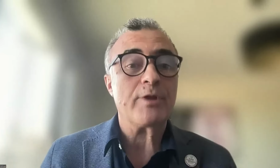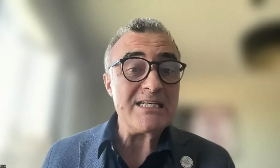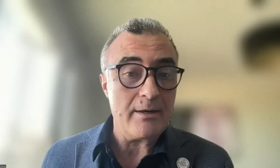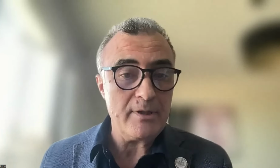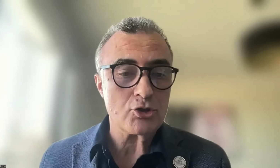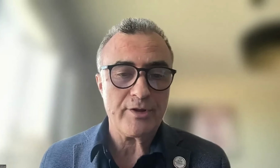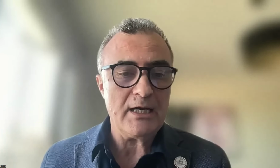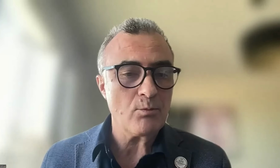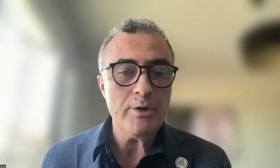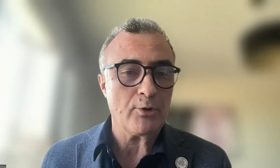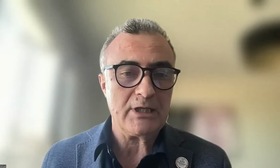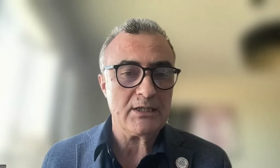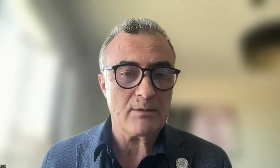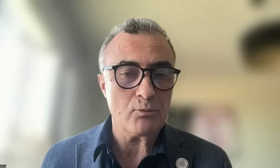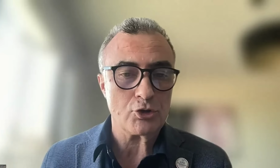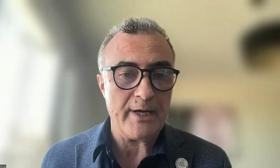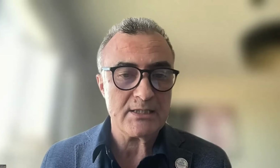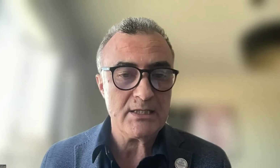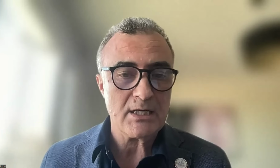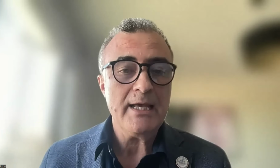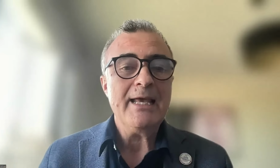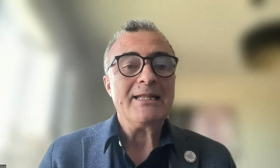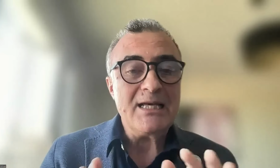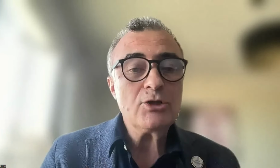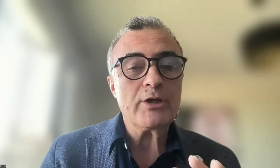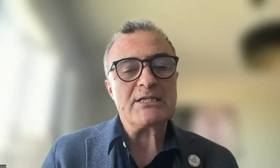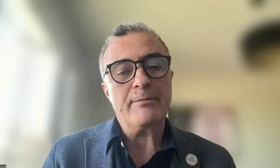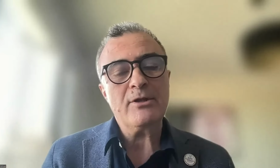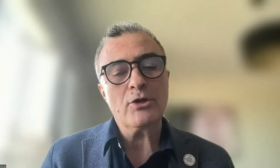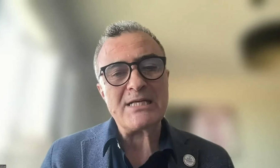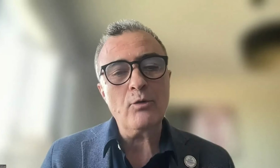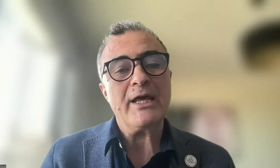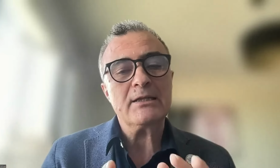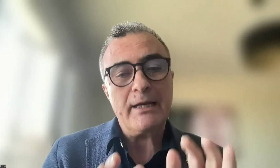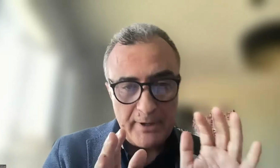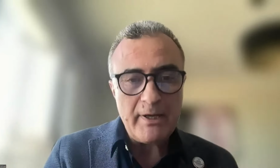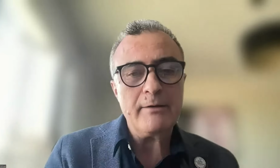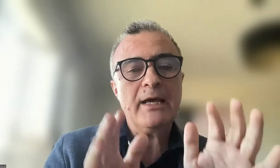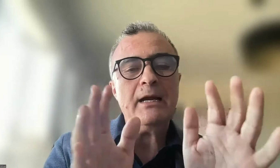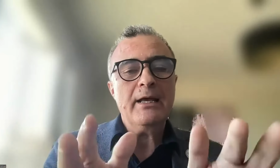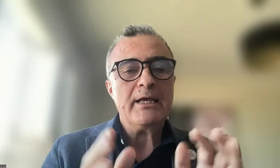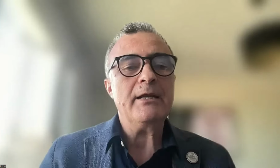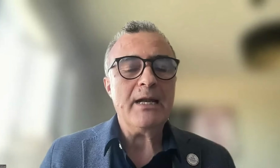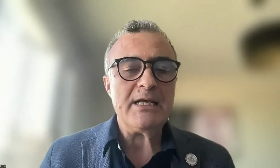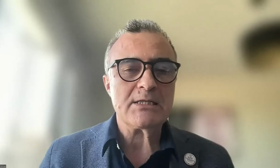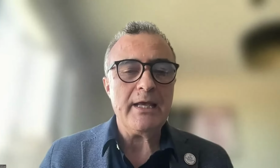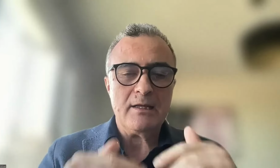of coordination between healthcare services and social services that are very important in many countries, and within the healthcare service in the first